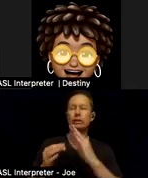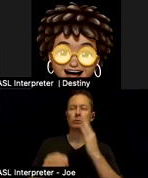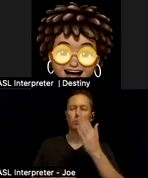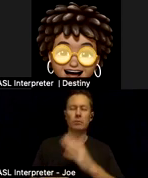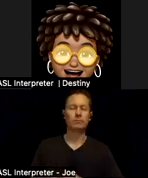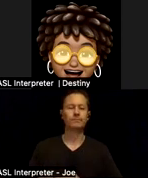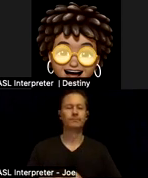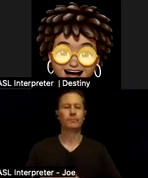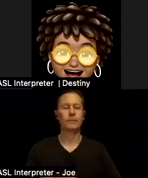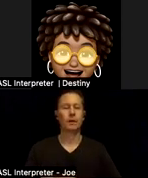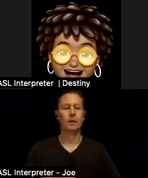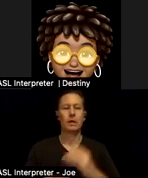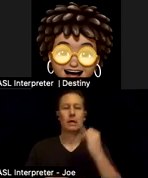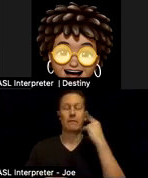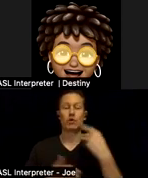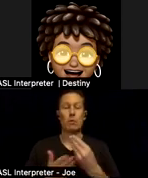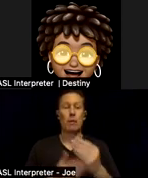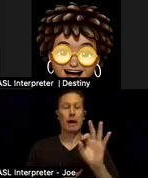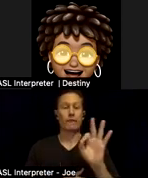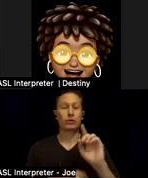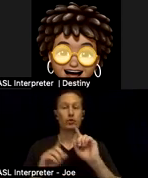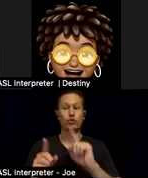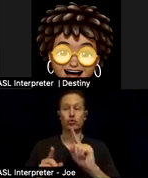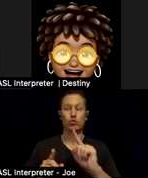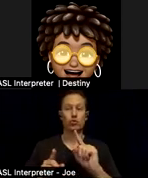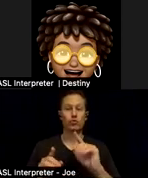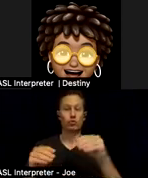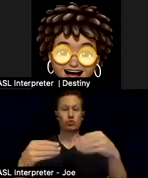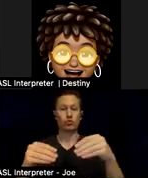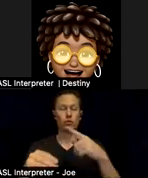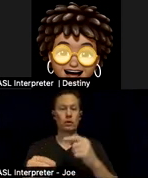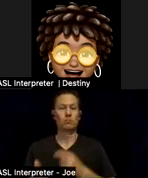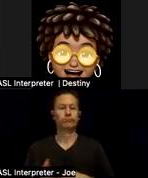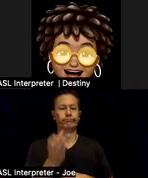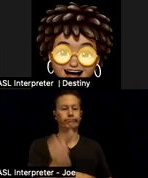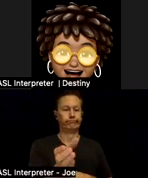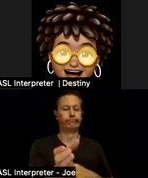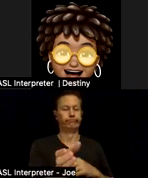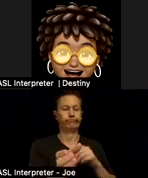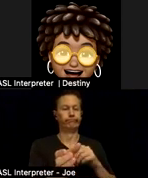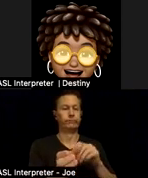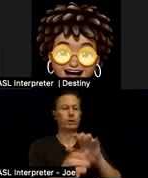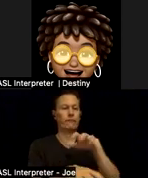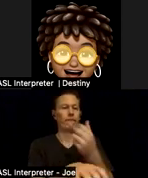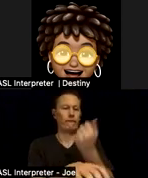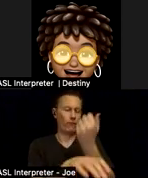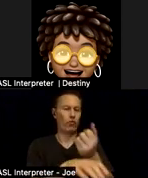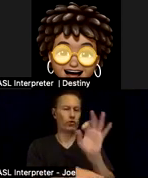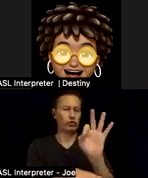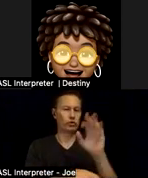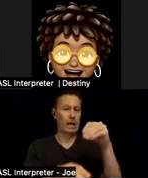If you're concerned and you bought some furniture and you go to a retailer and they hand you a packet to secure that piece of furniture, and in that